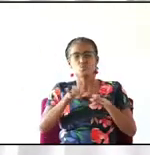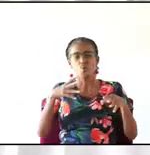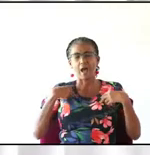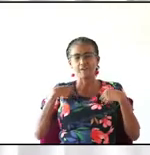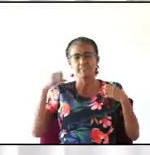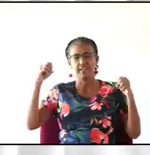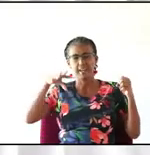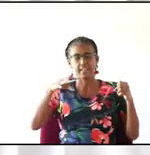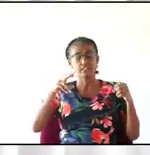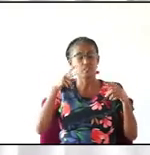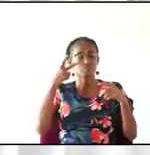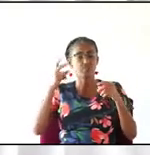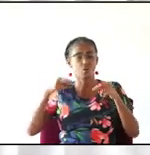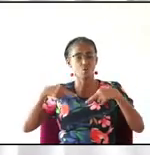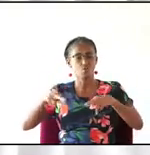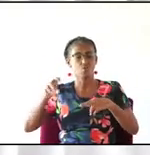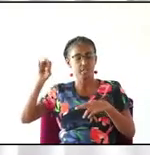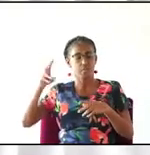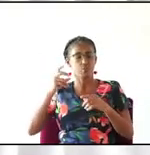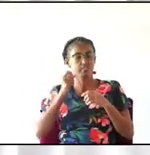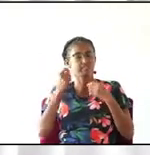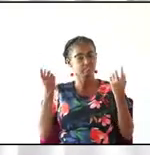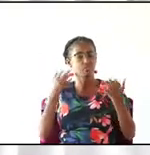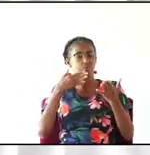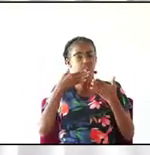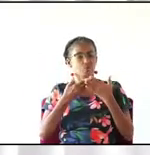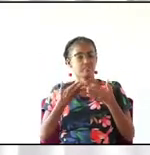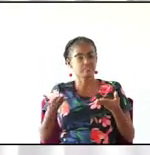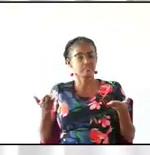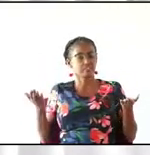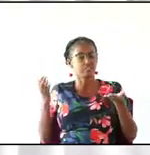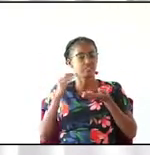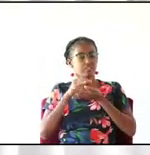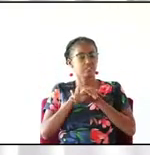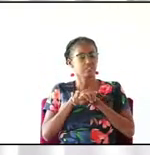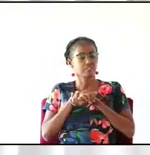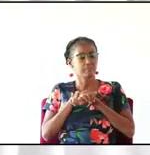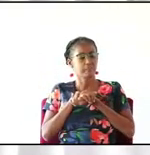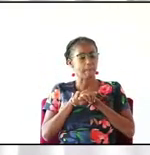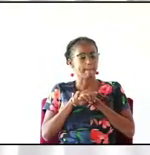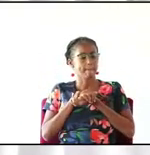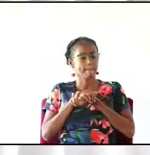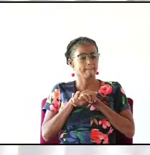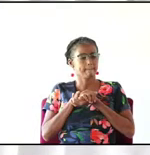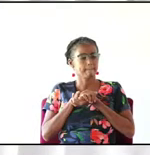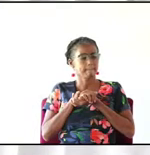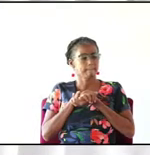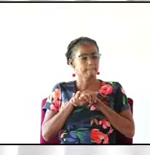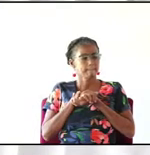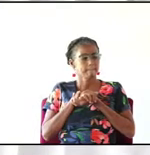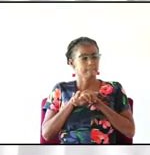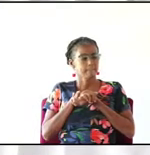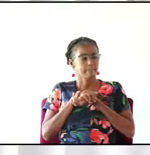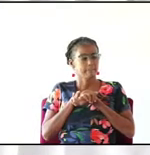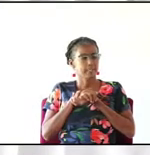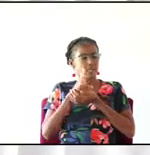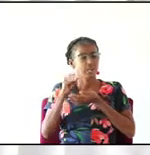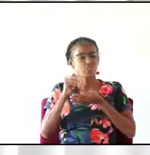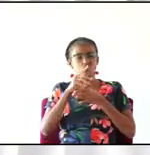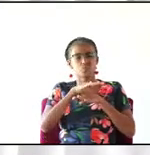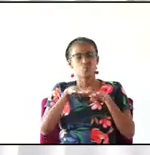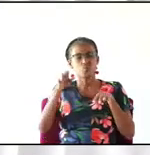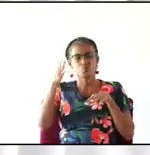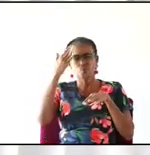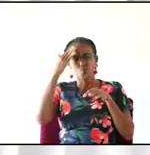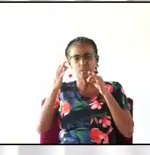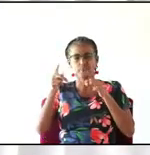you walk and you have another street light. But in between that, when night came, it was pitch black. And I don't know if you know what pitch black. Blackness where you feel like